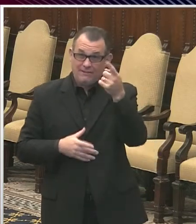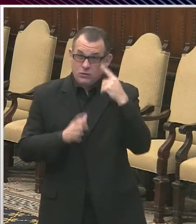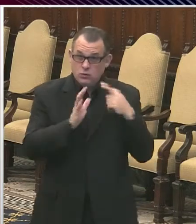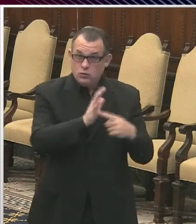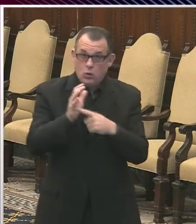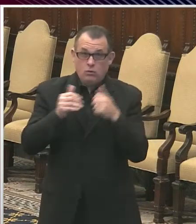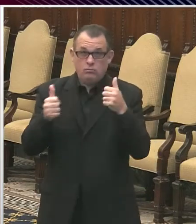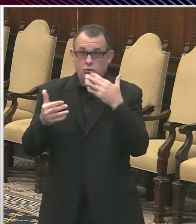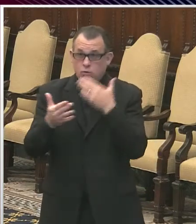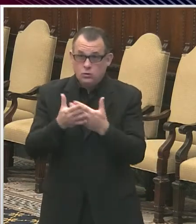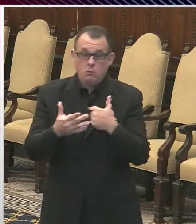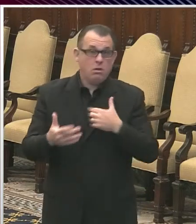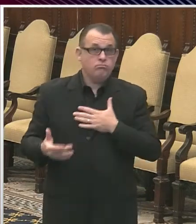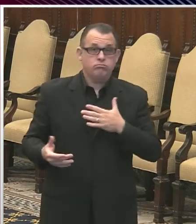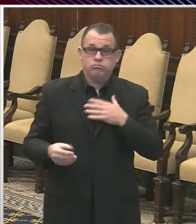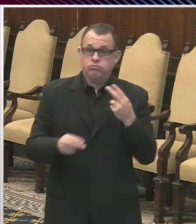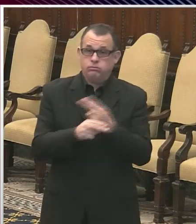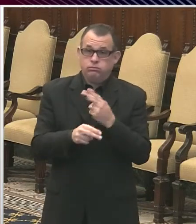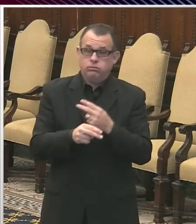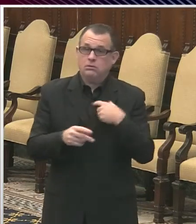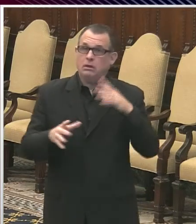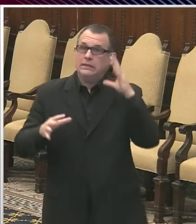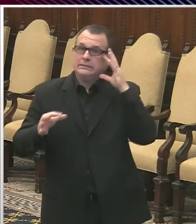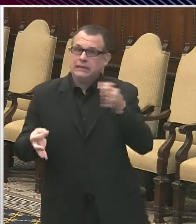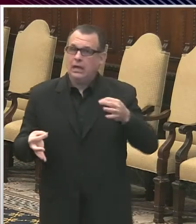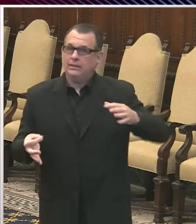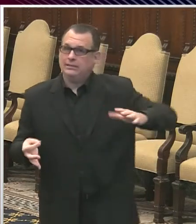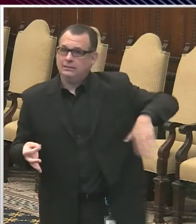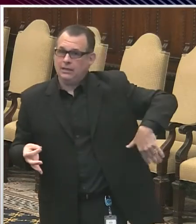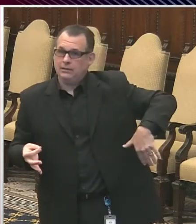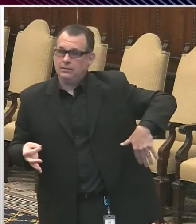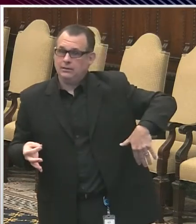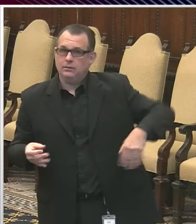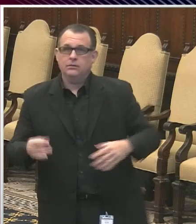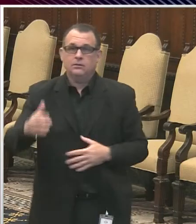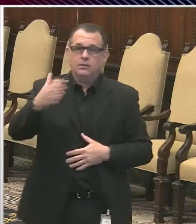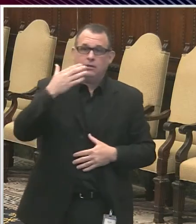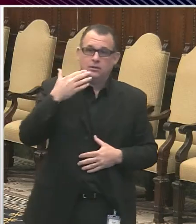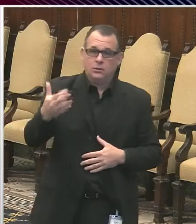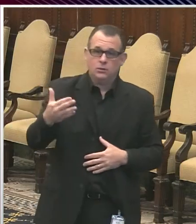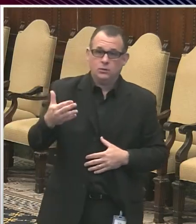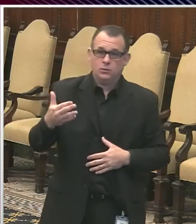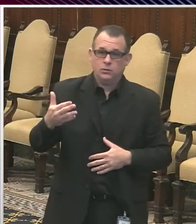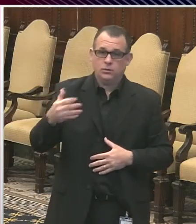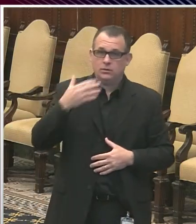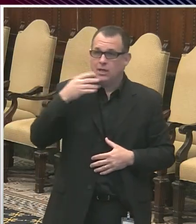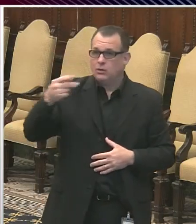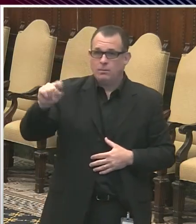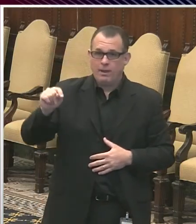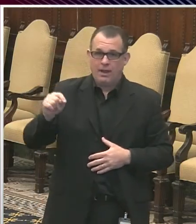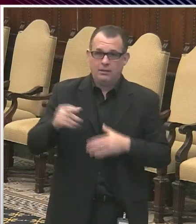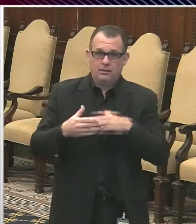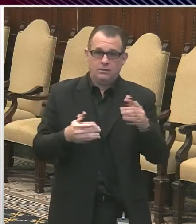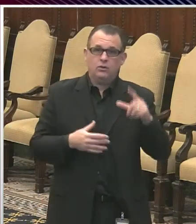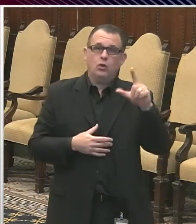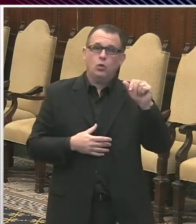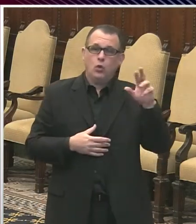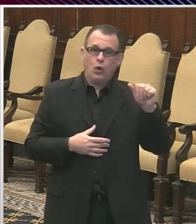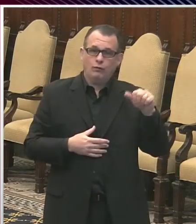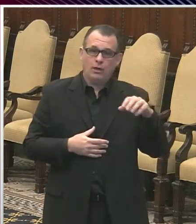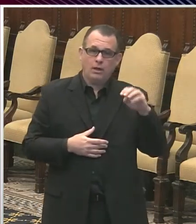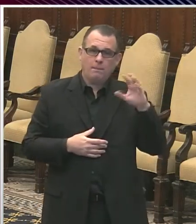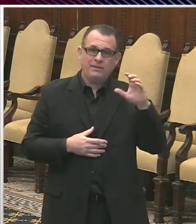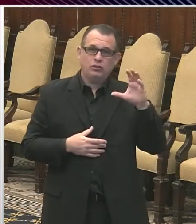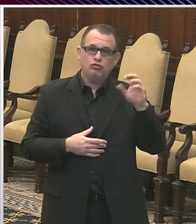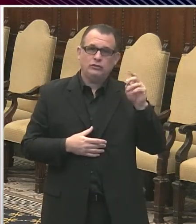not, central to our plans right now. Okay, thank you. Thank you, Pat. Now we go to Laura McChrystal of the Inquirer.